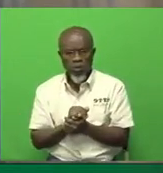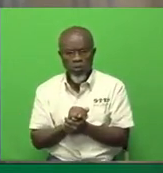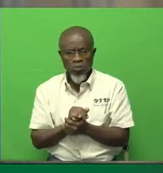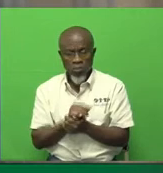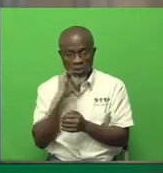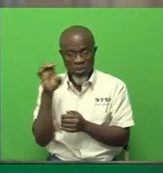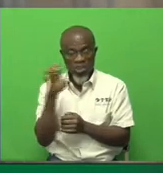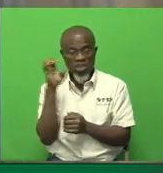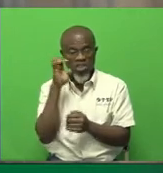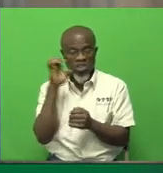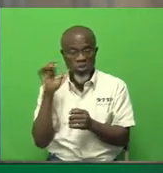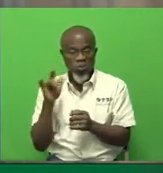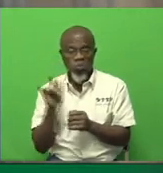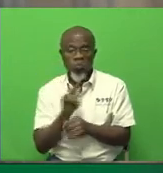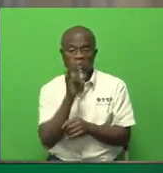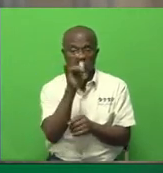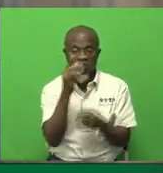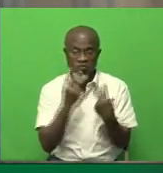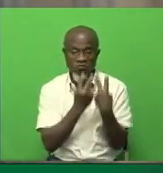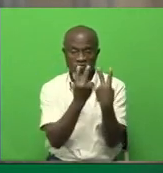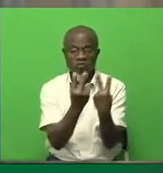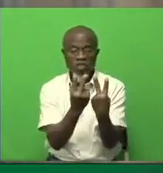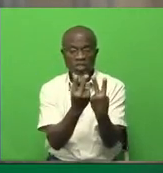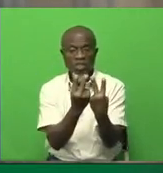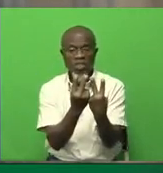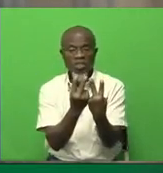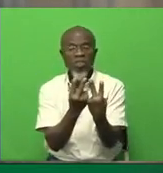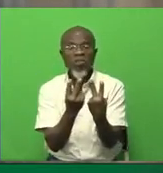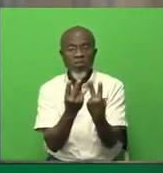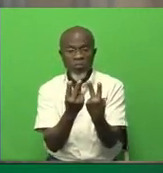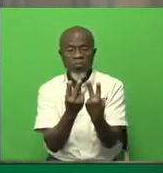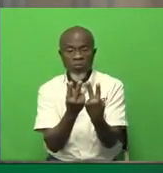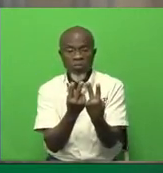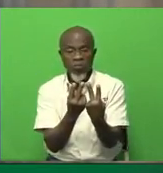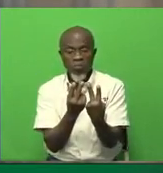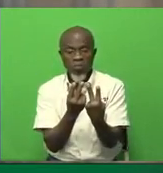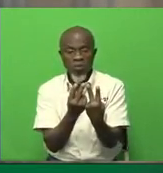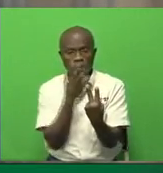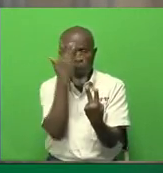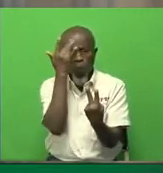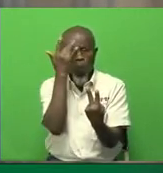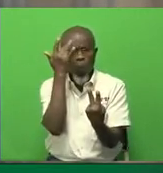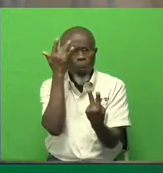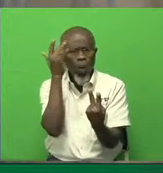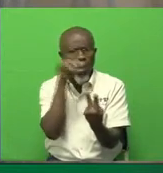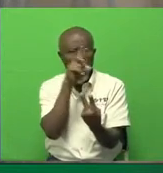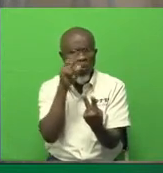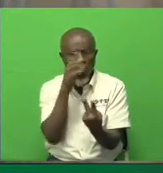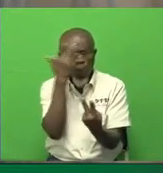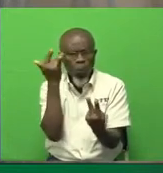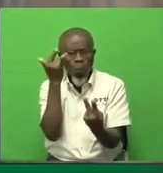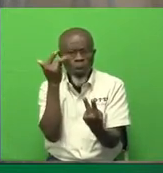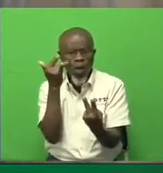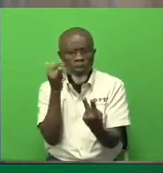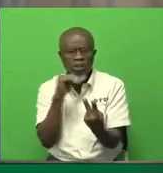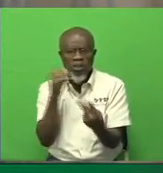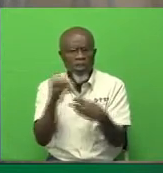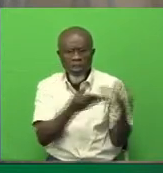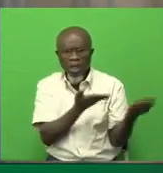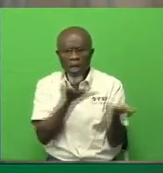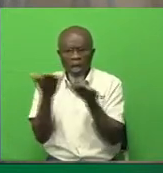was conducted in the absence of public servants the question is why do you excluded Technical